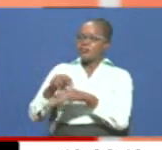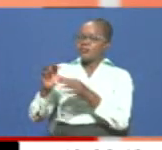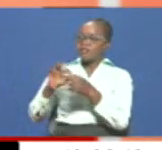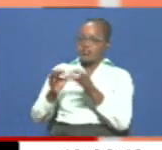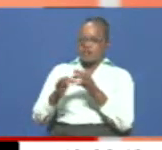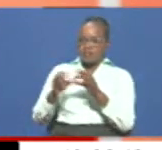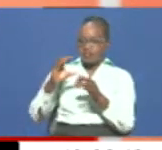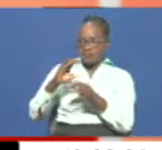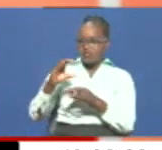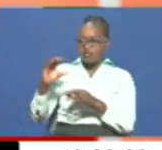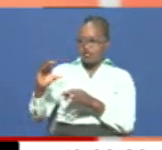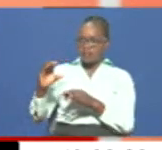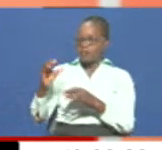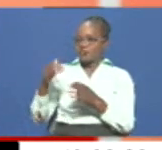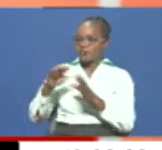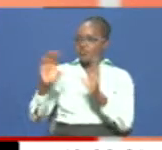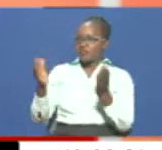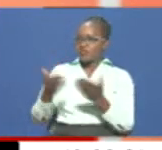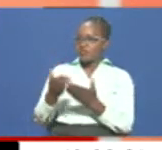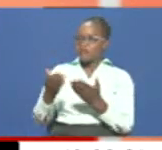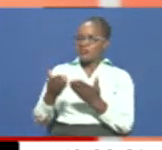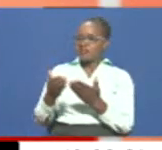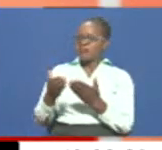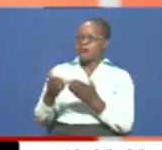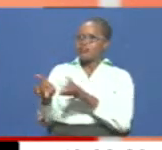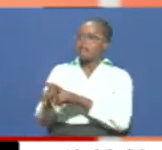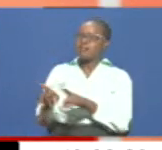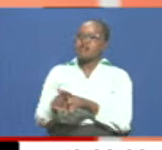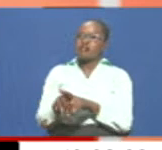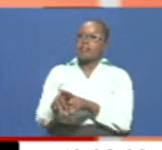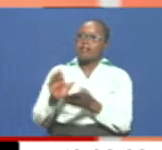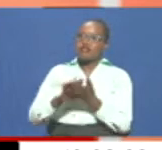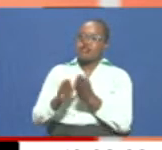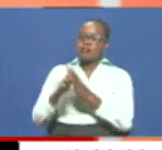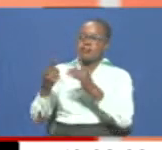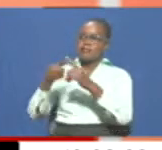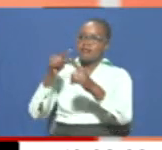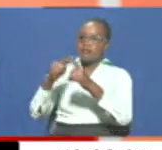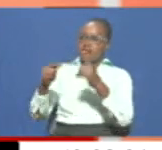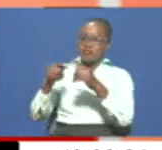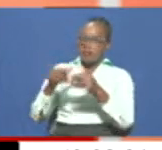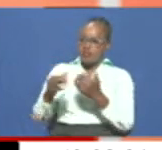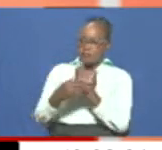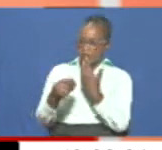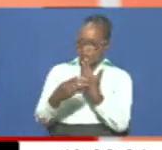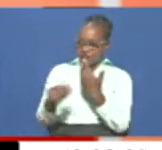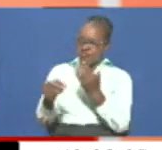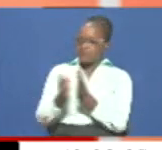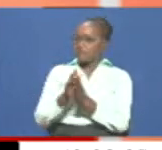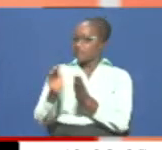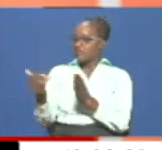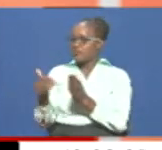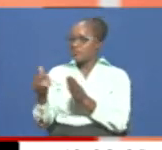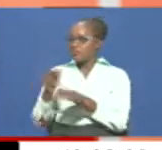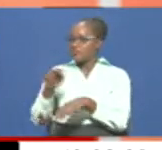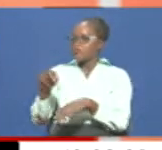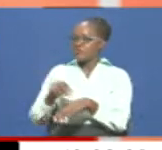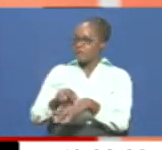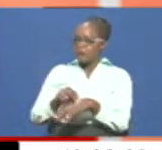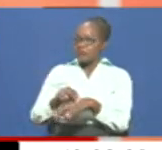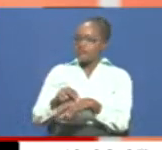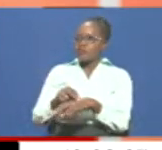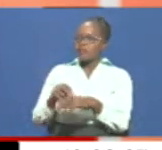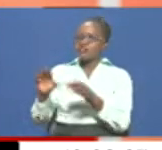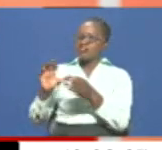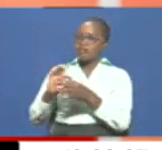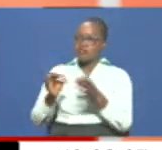in Africa, but the world. We've actually become a standard to go by amongst other National Olympic Committees of Africa. We've